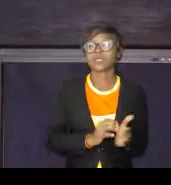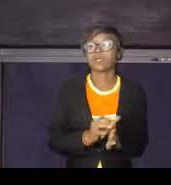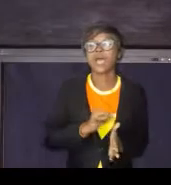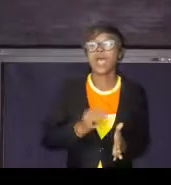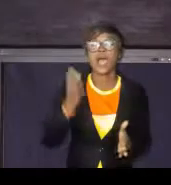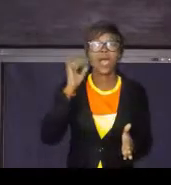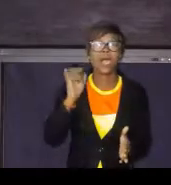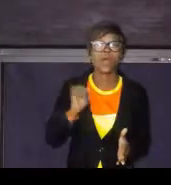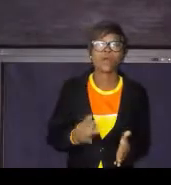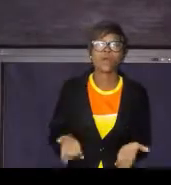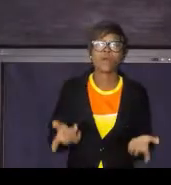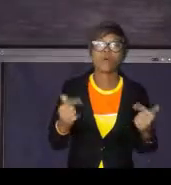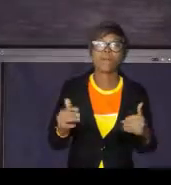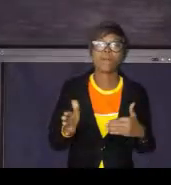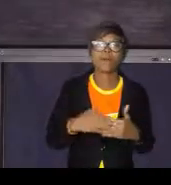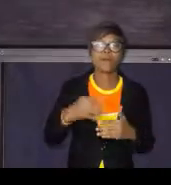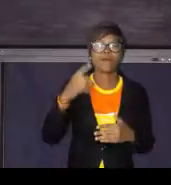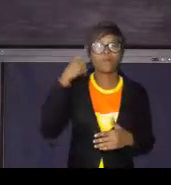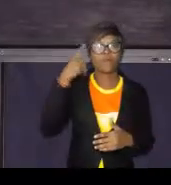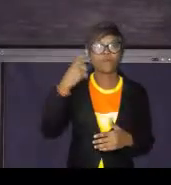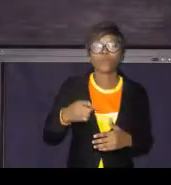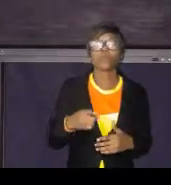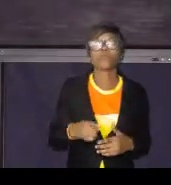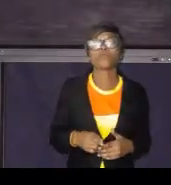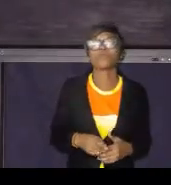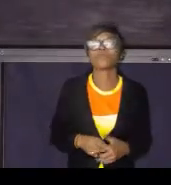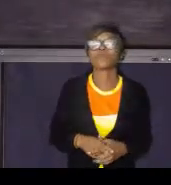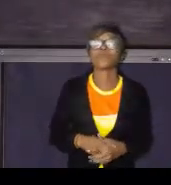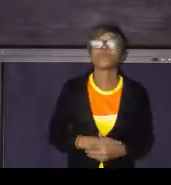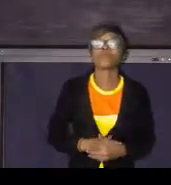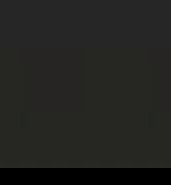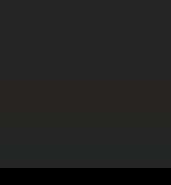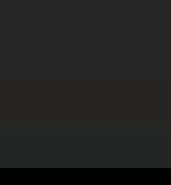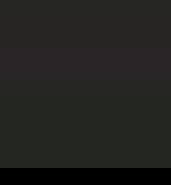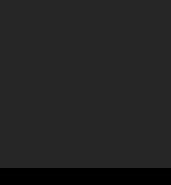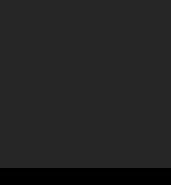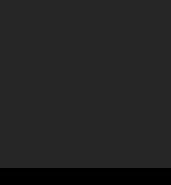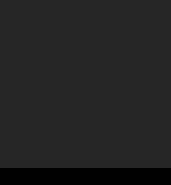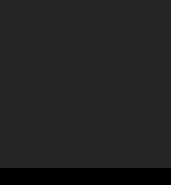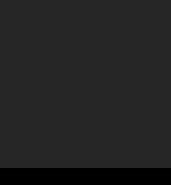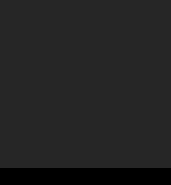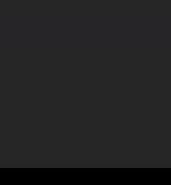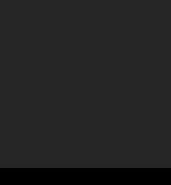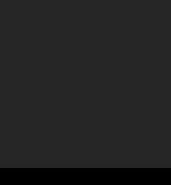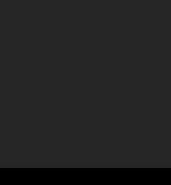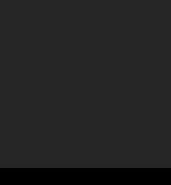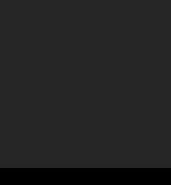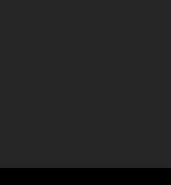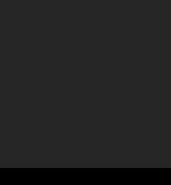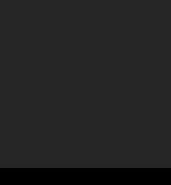assignment. I'll come back for another segment that promises to be fun.